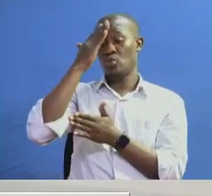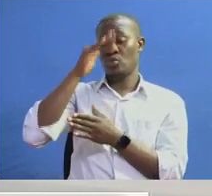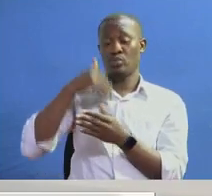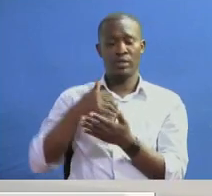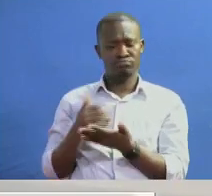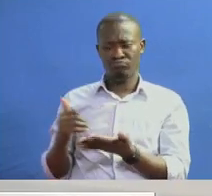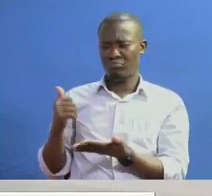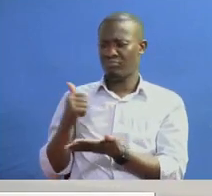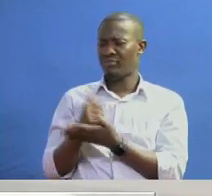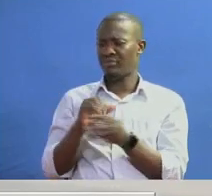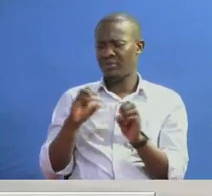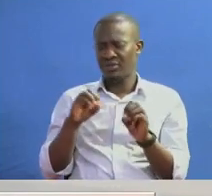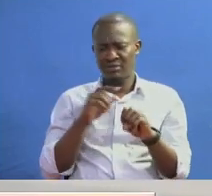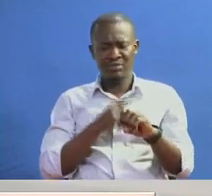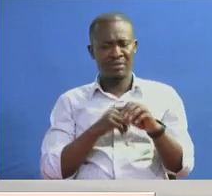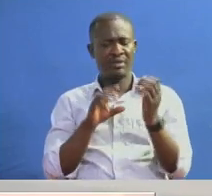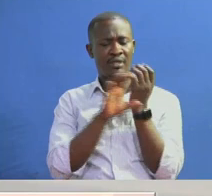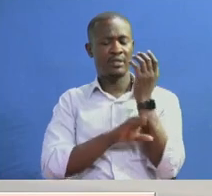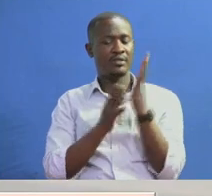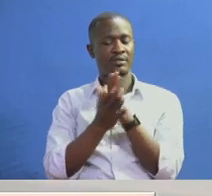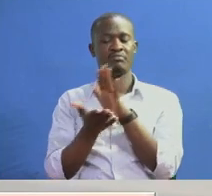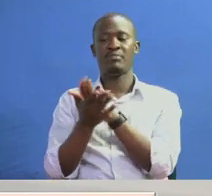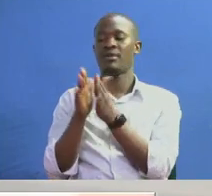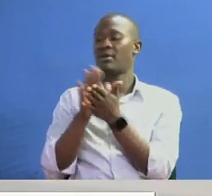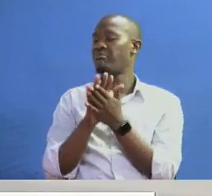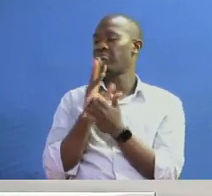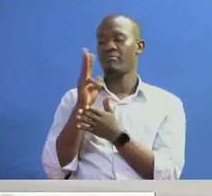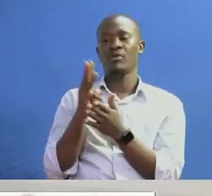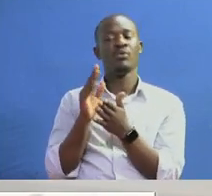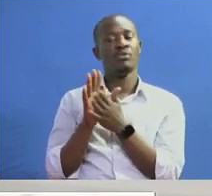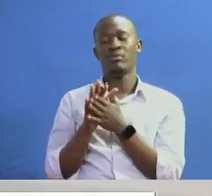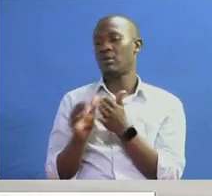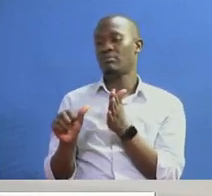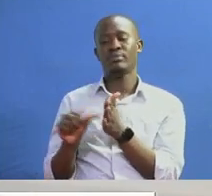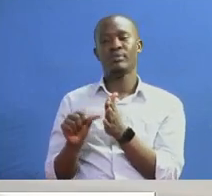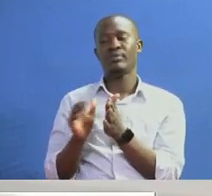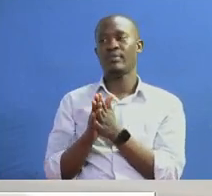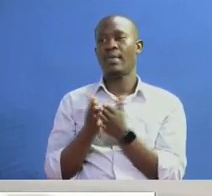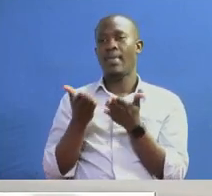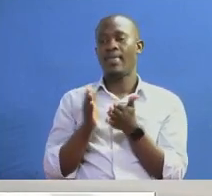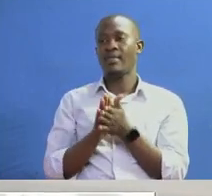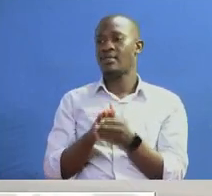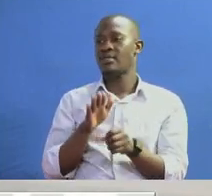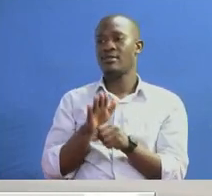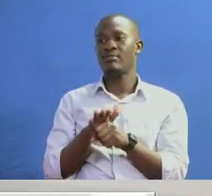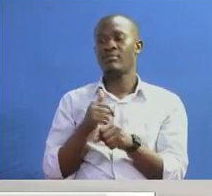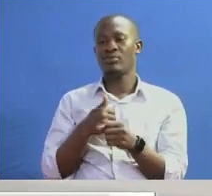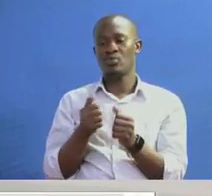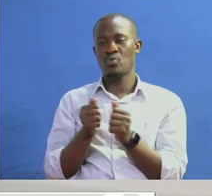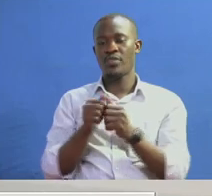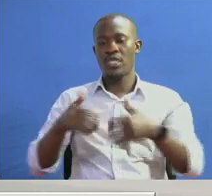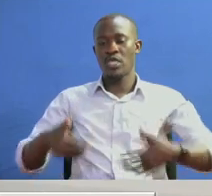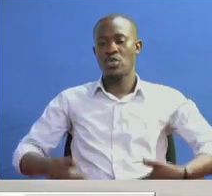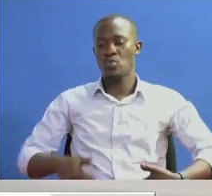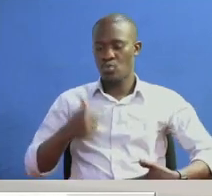unemployment rate in the country is becoming a worrying trend, or rather is already a worrying trend. And this has mostly hit the youth, who